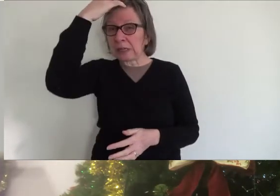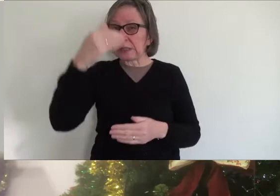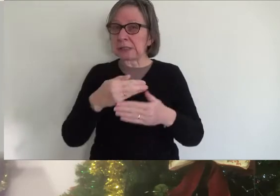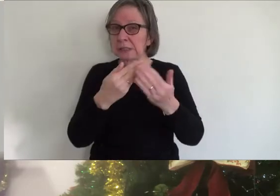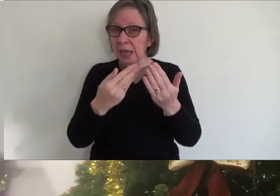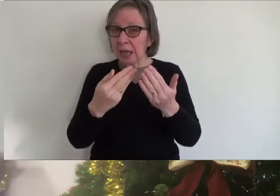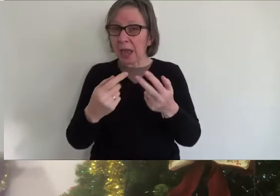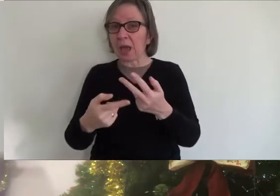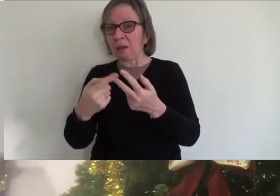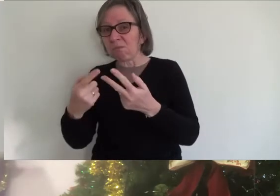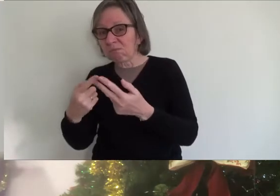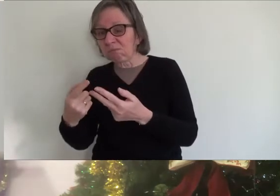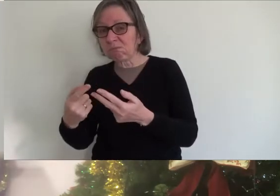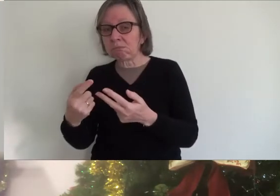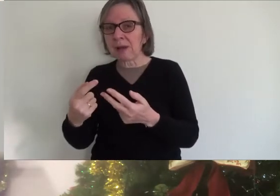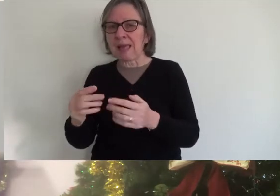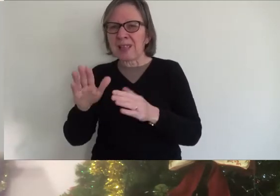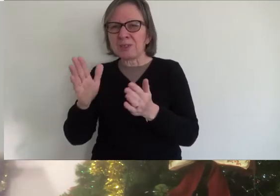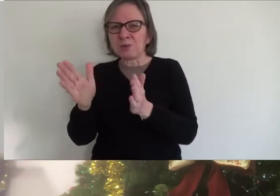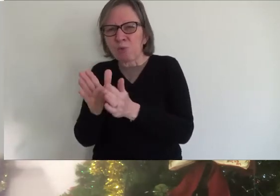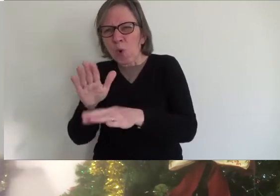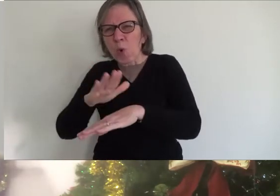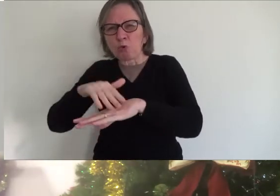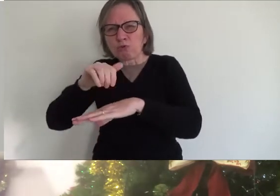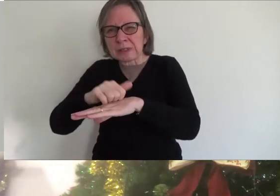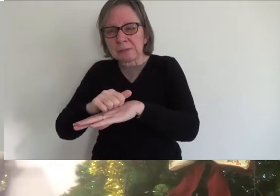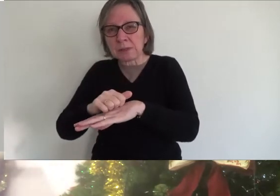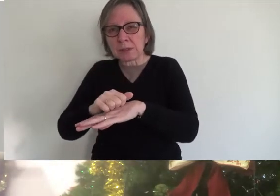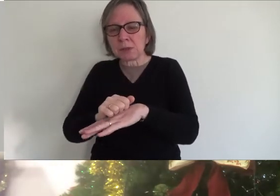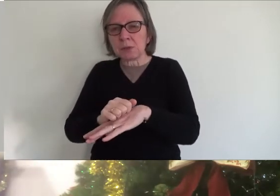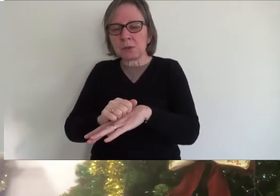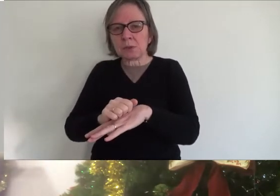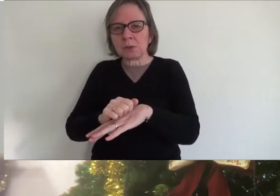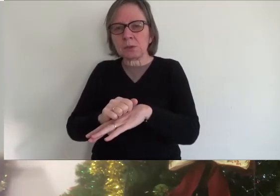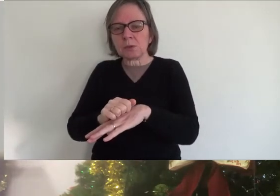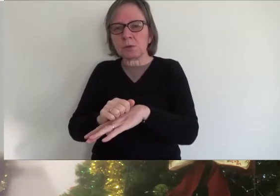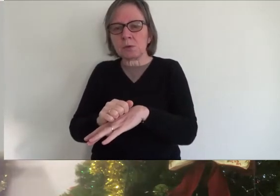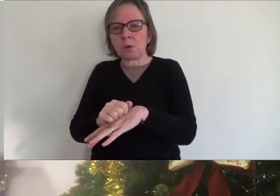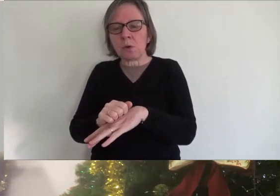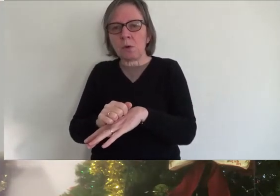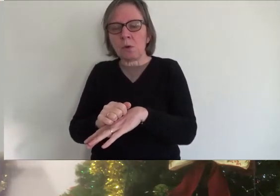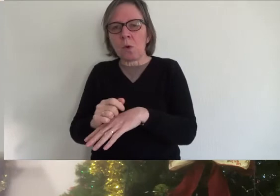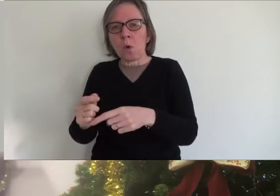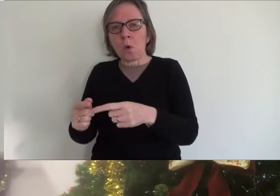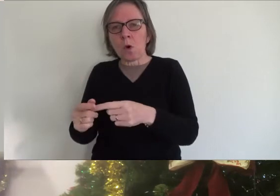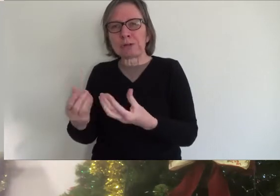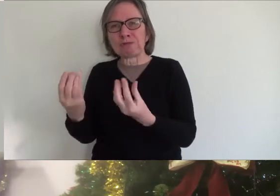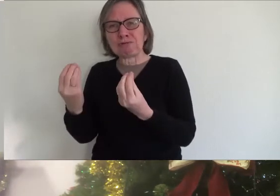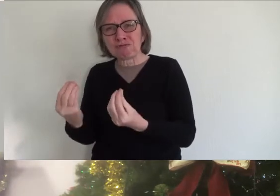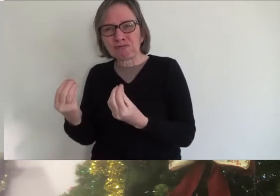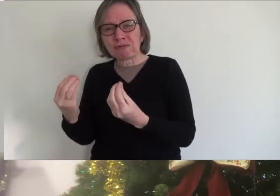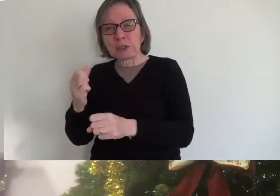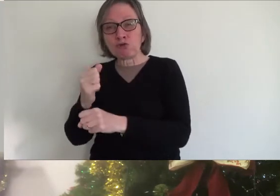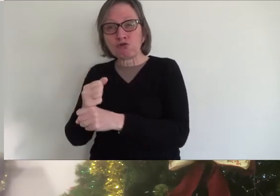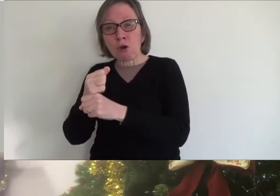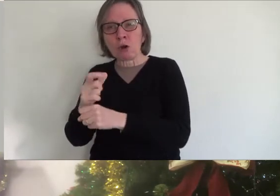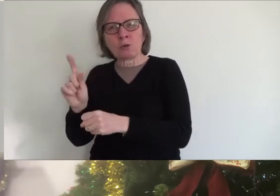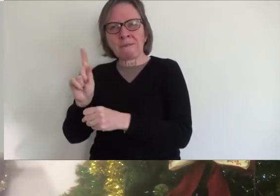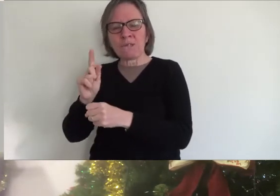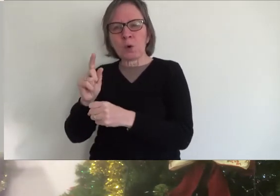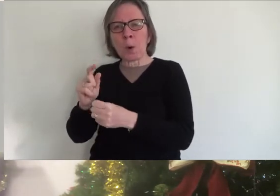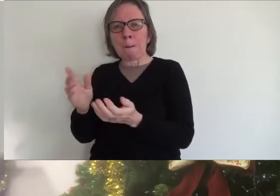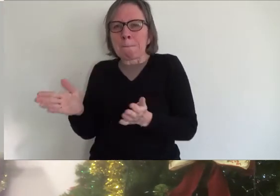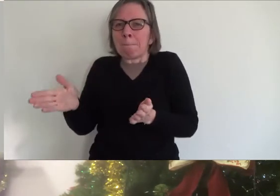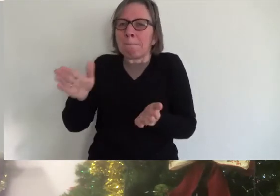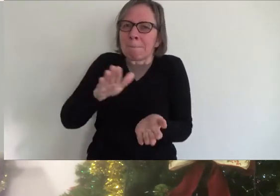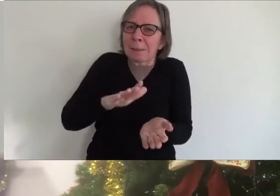Little Christmas. In the Eastern Orthodox Church, it's often used to celebrate the baptism of